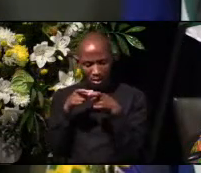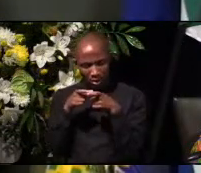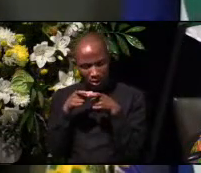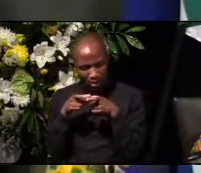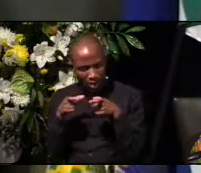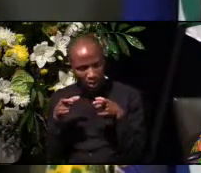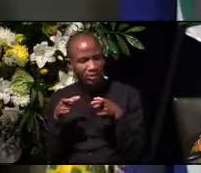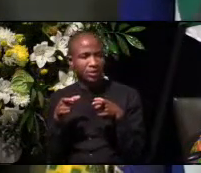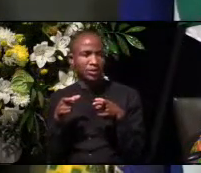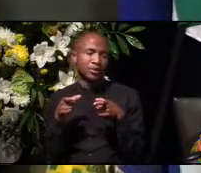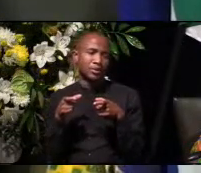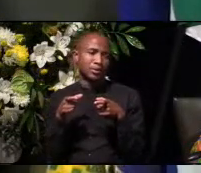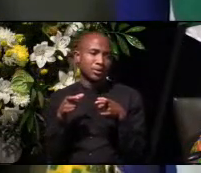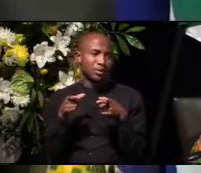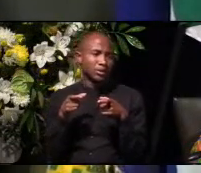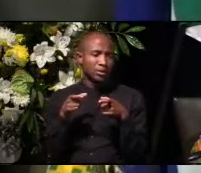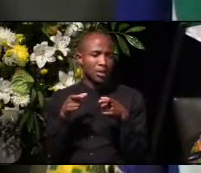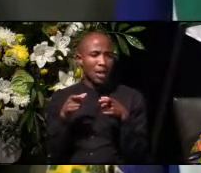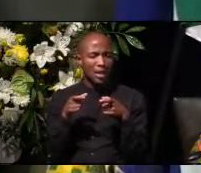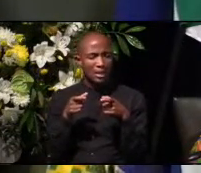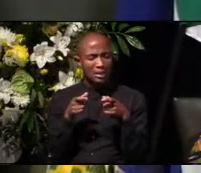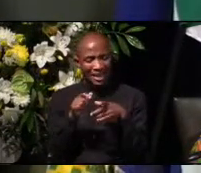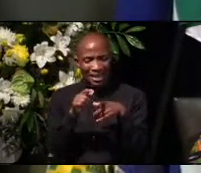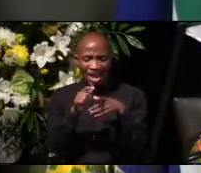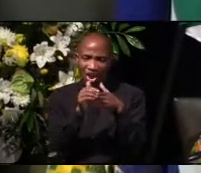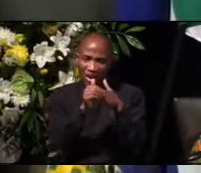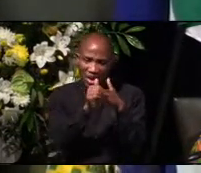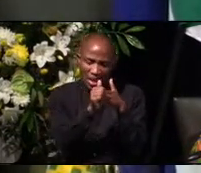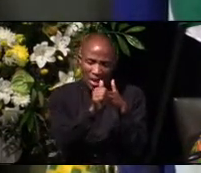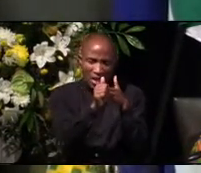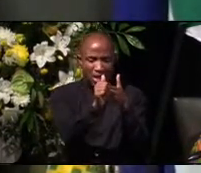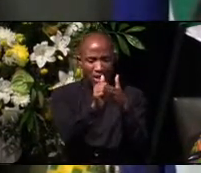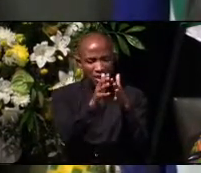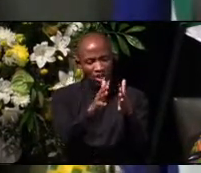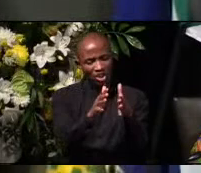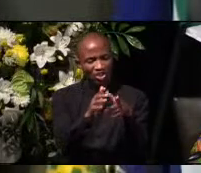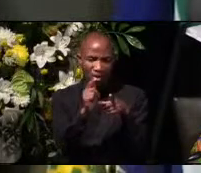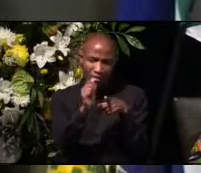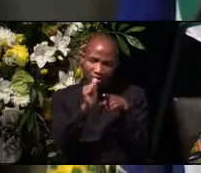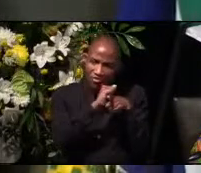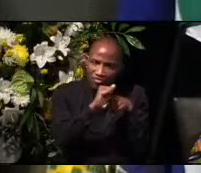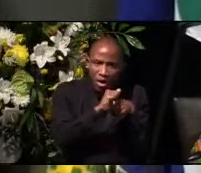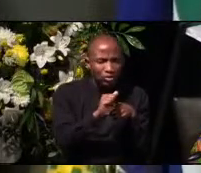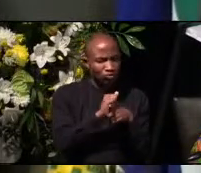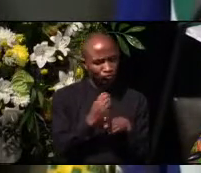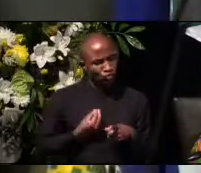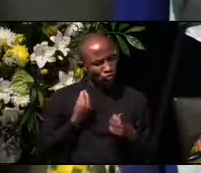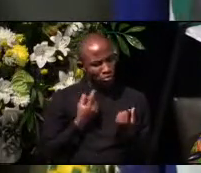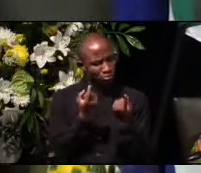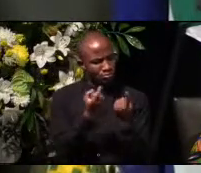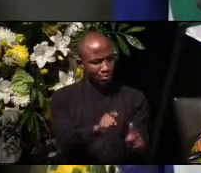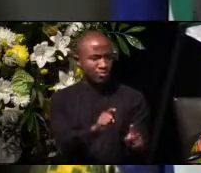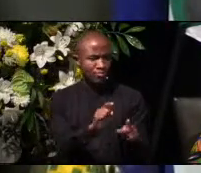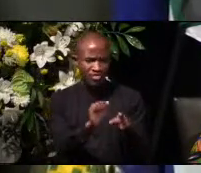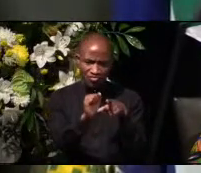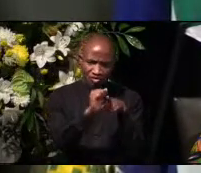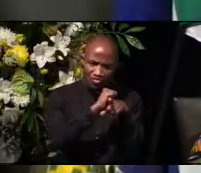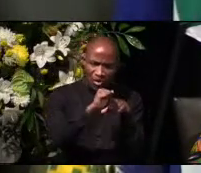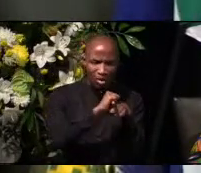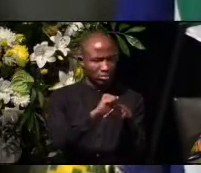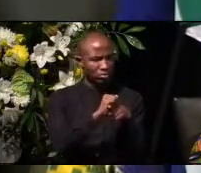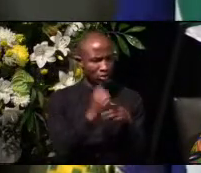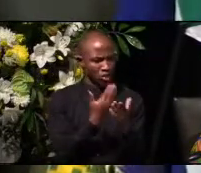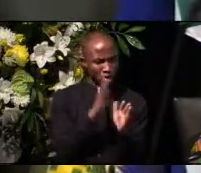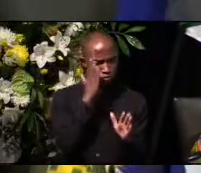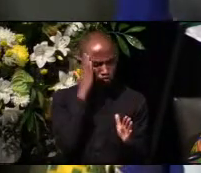that that party has also a leadership training facilities that young people can go there go through a leadership